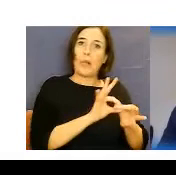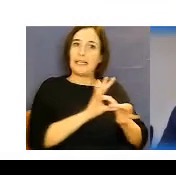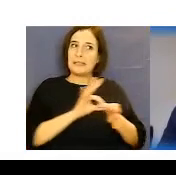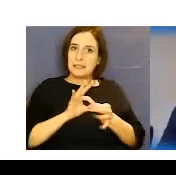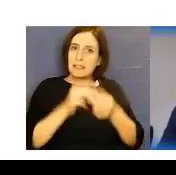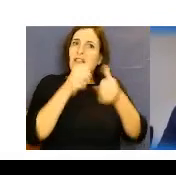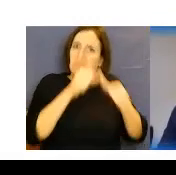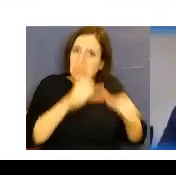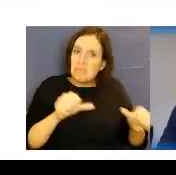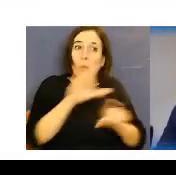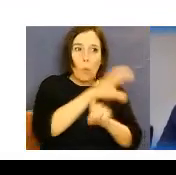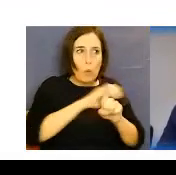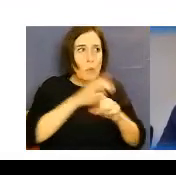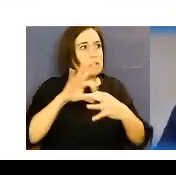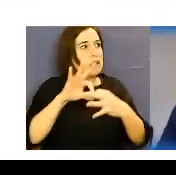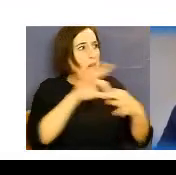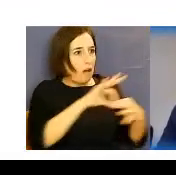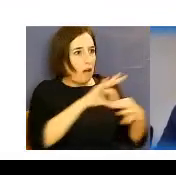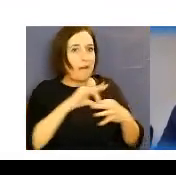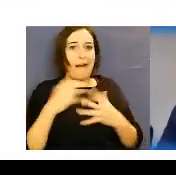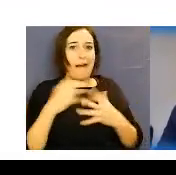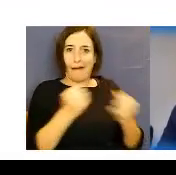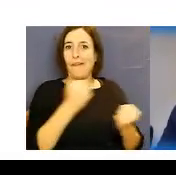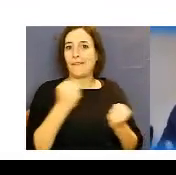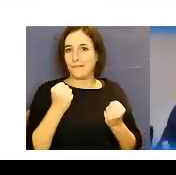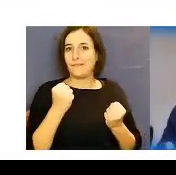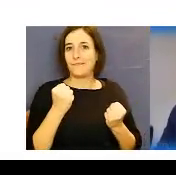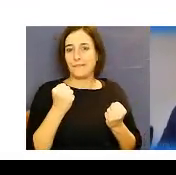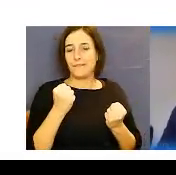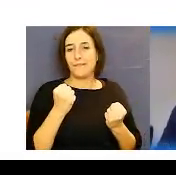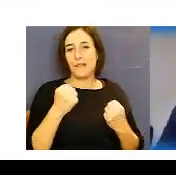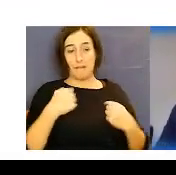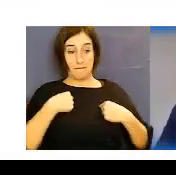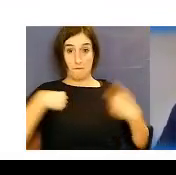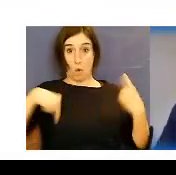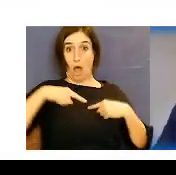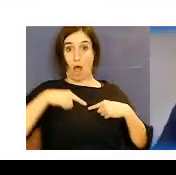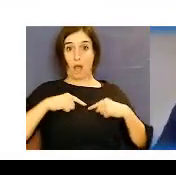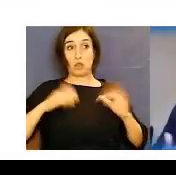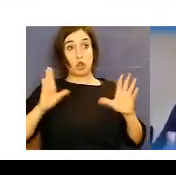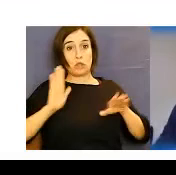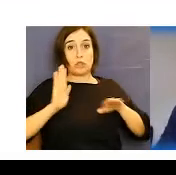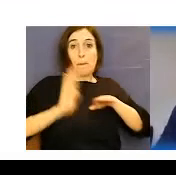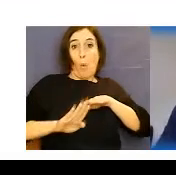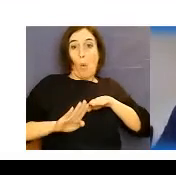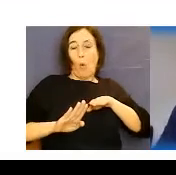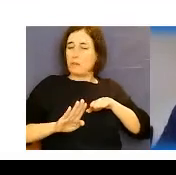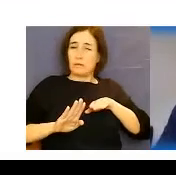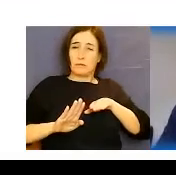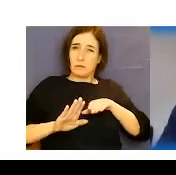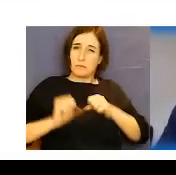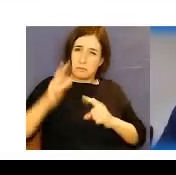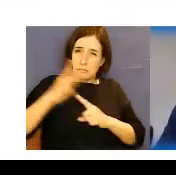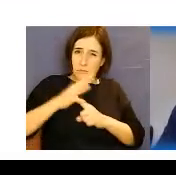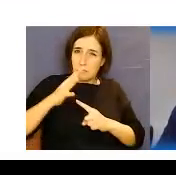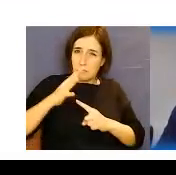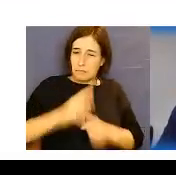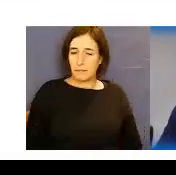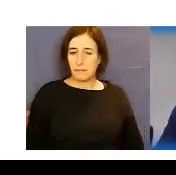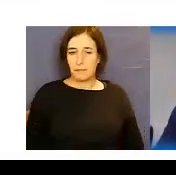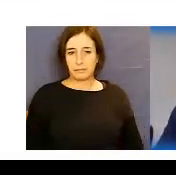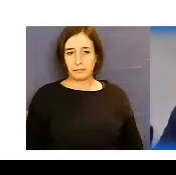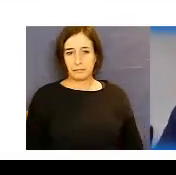which is really, really important. So for us, you know, it's not just sports, it's more than a game, you know. And obviously the other issue around tackling around BAME